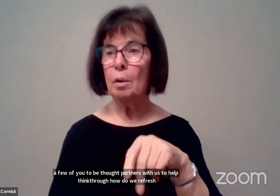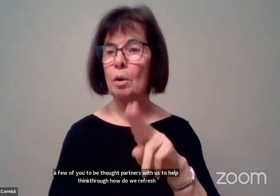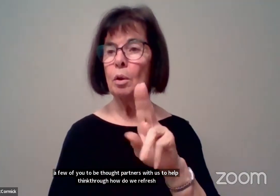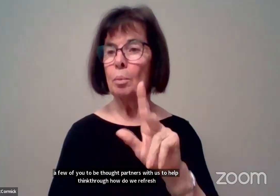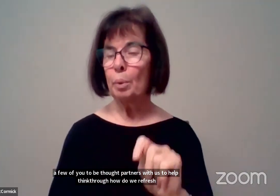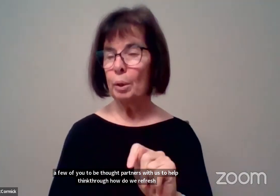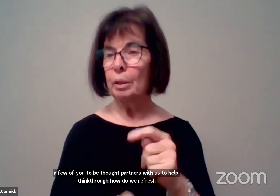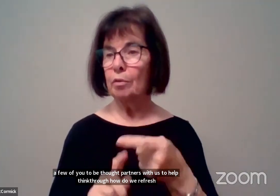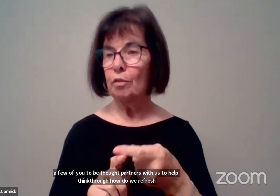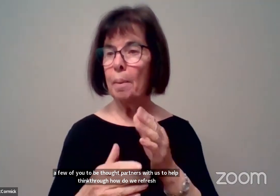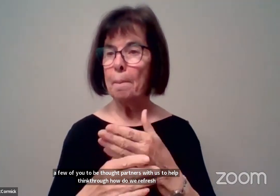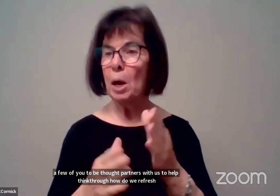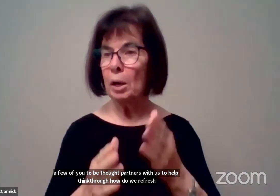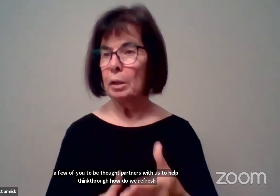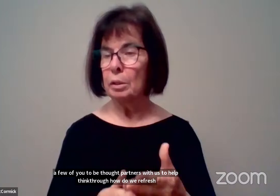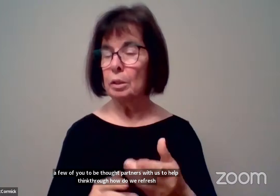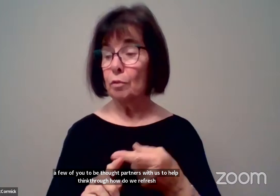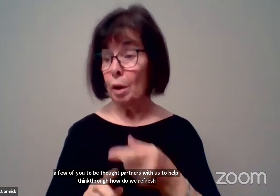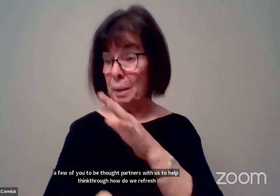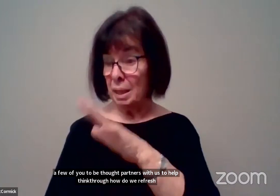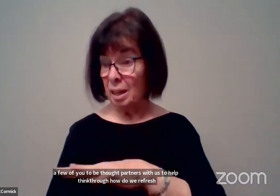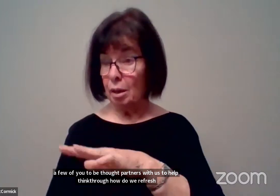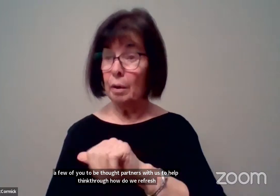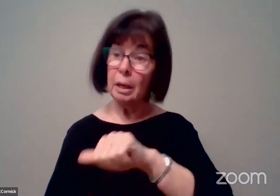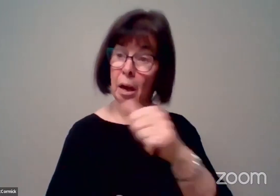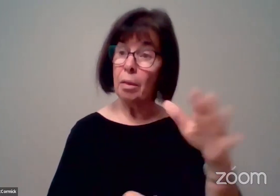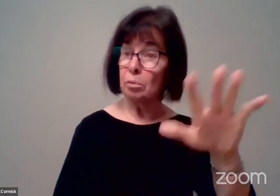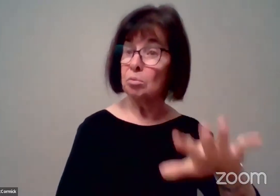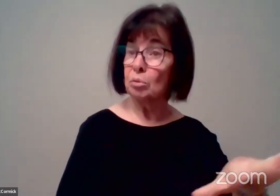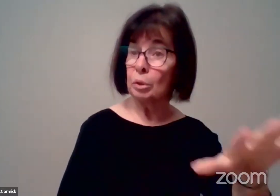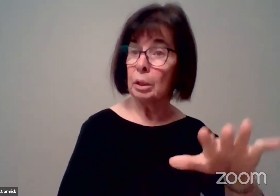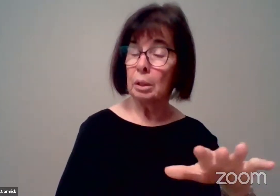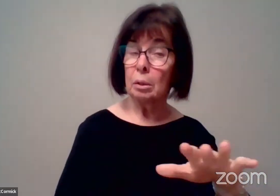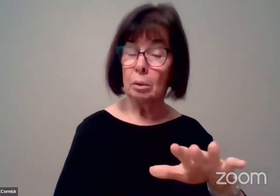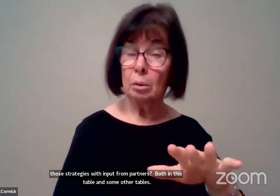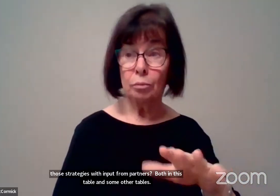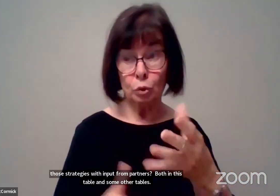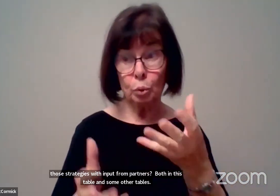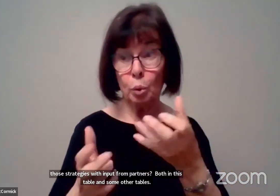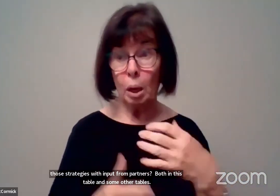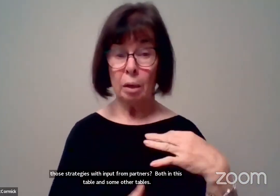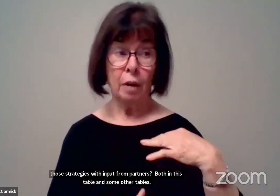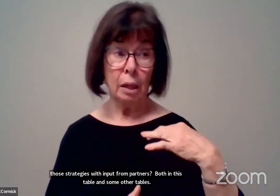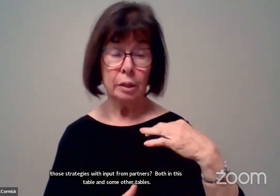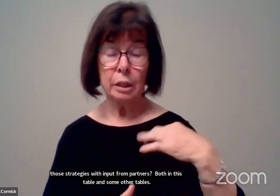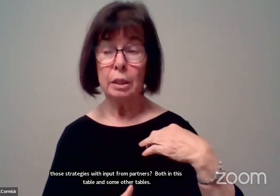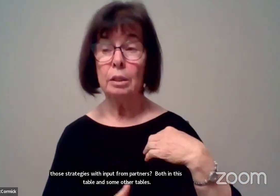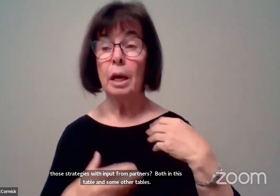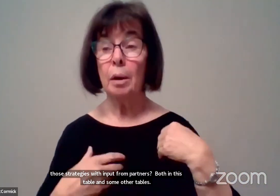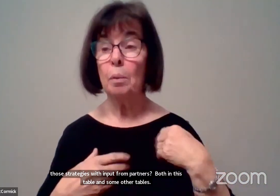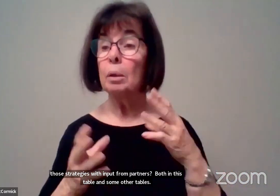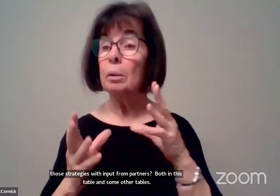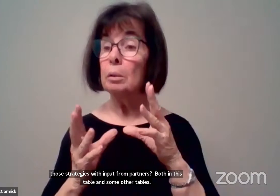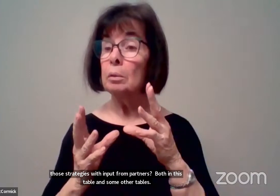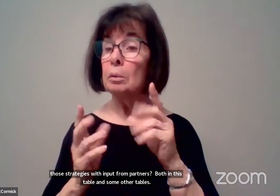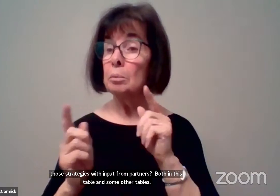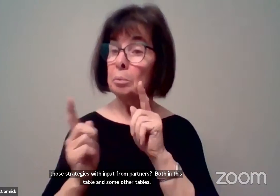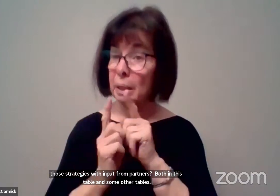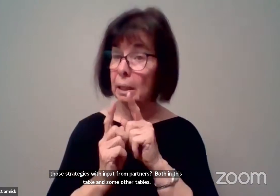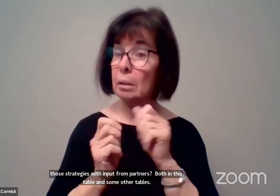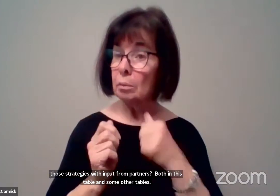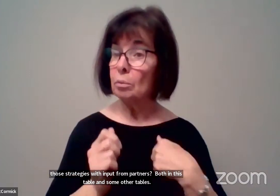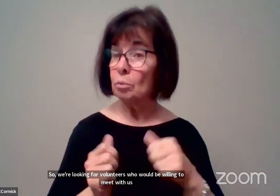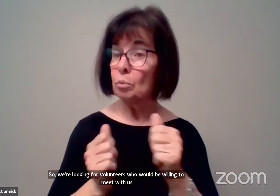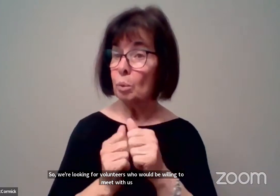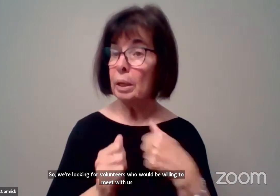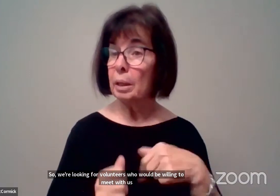and some other tables. And so we're looking for volunteers who would be willing to meet with us outside of this meeting